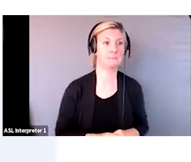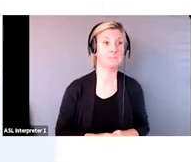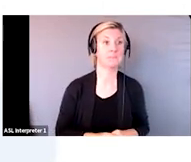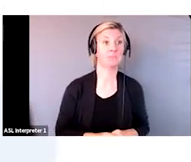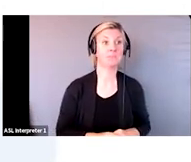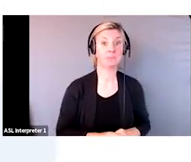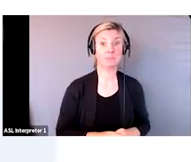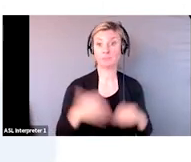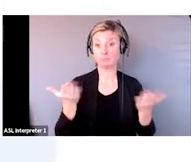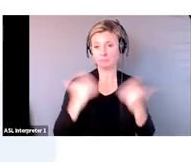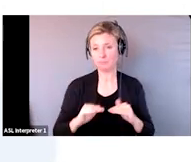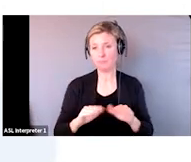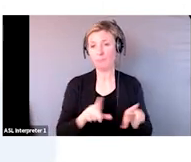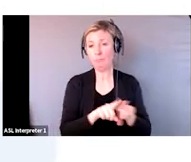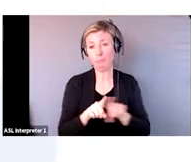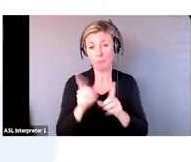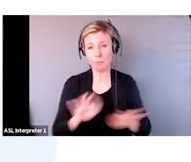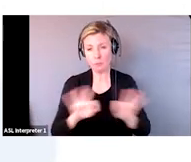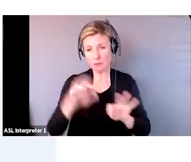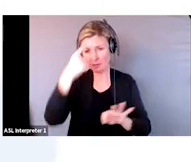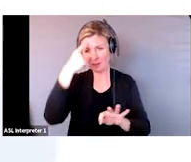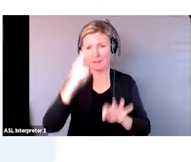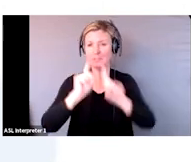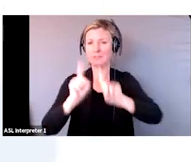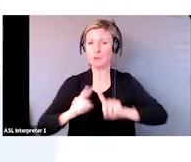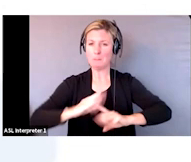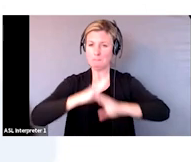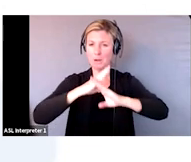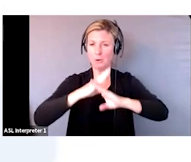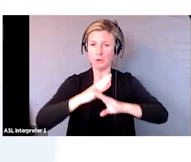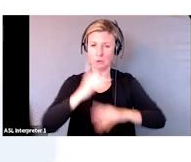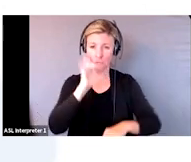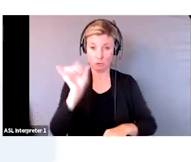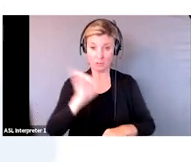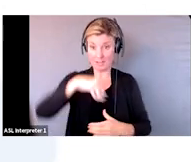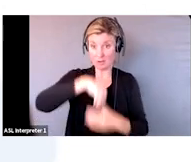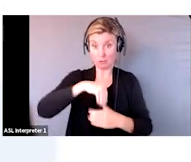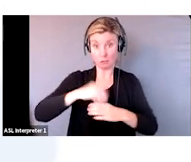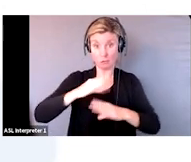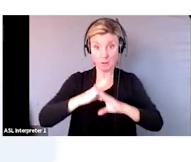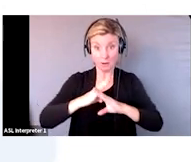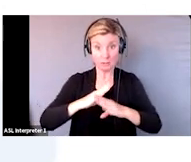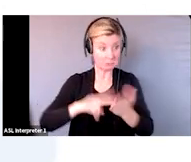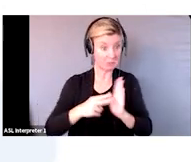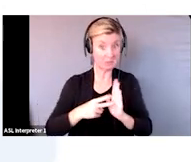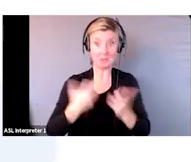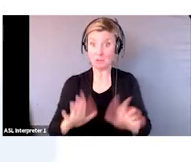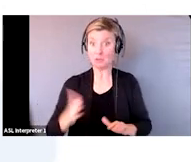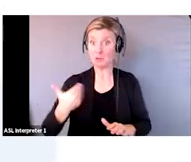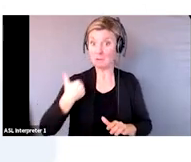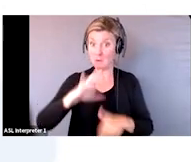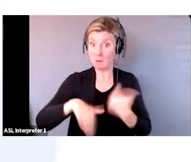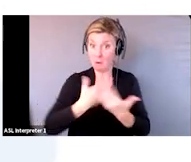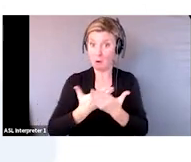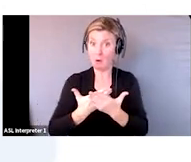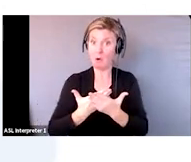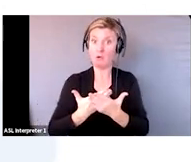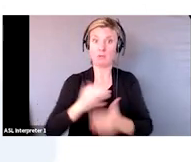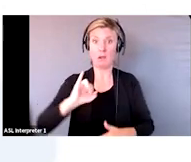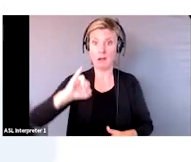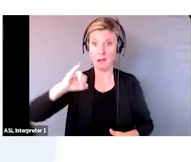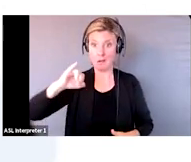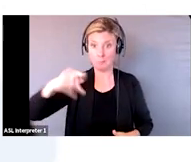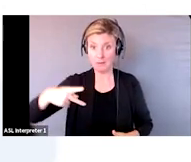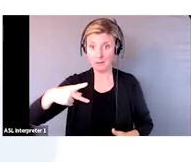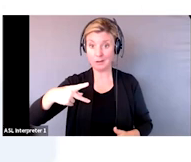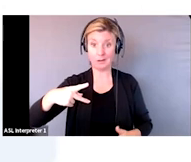to that. You know, do you have any internal barriers? Do you have all the necessary IP intelligence that you need? Do you